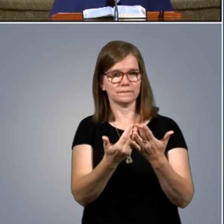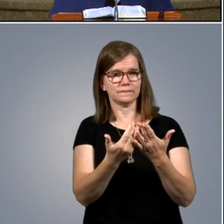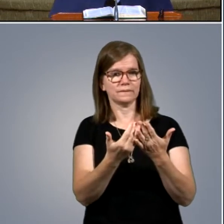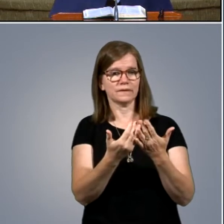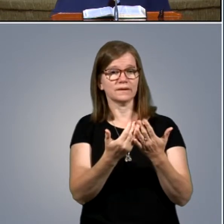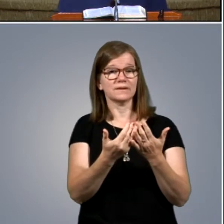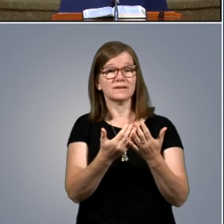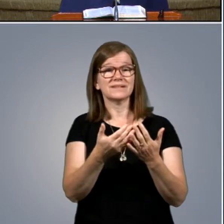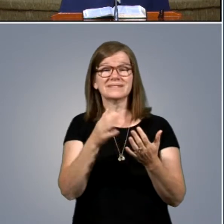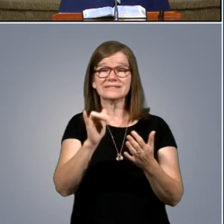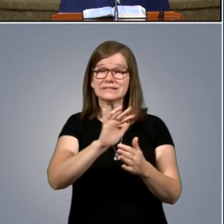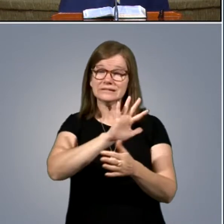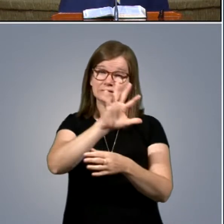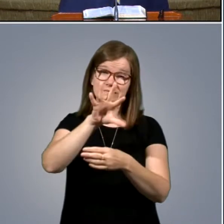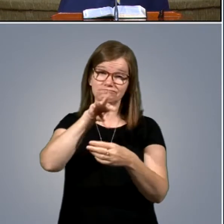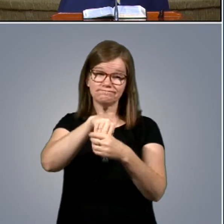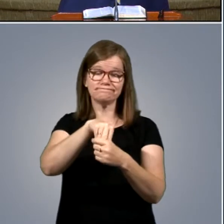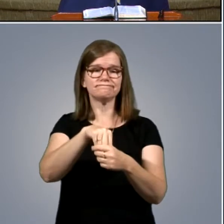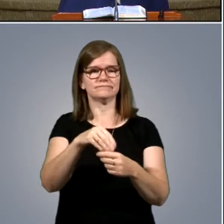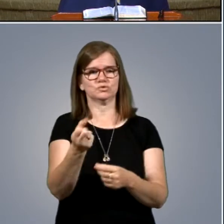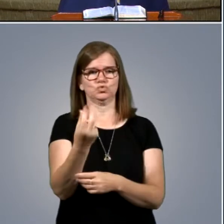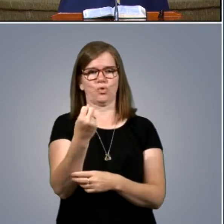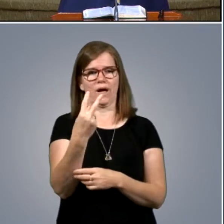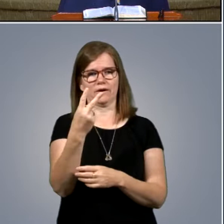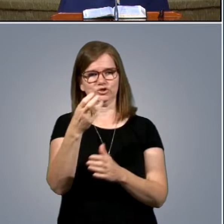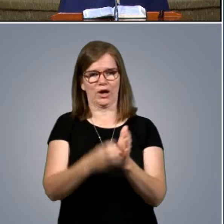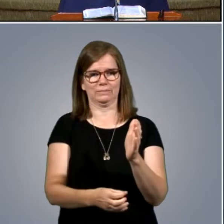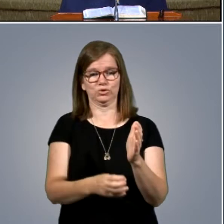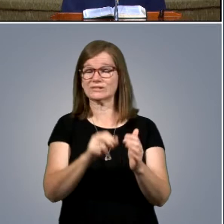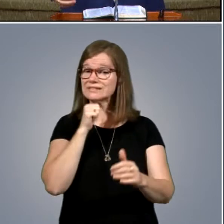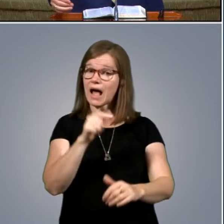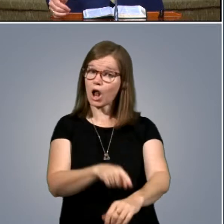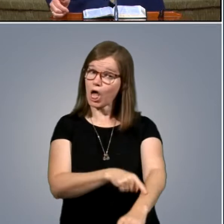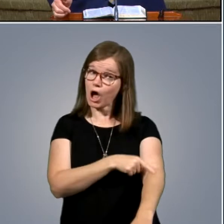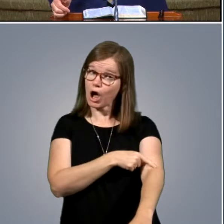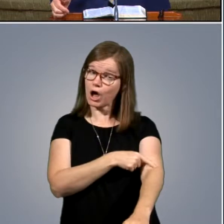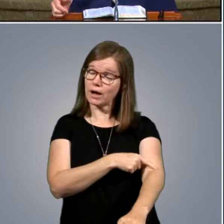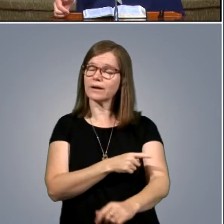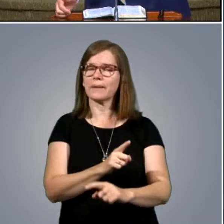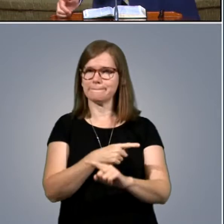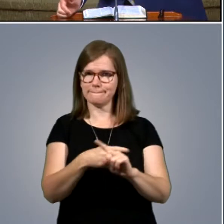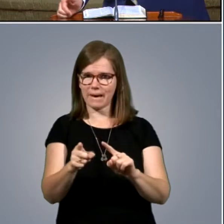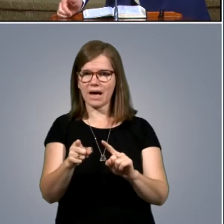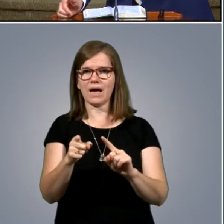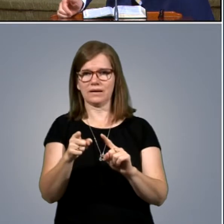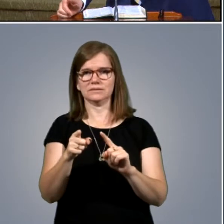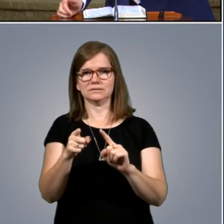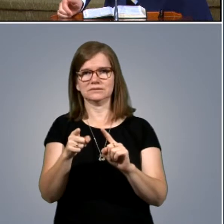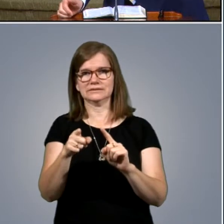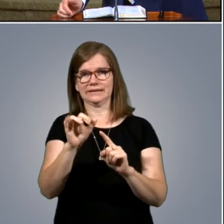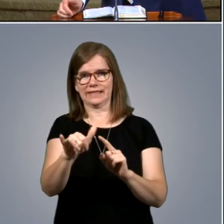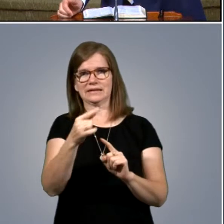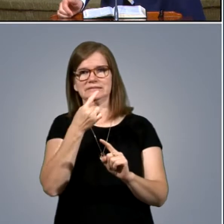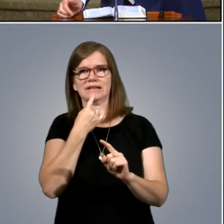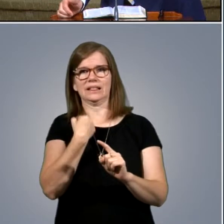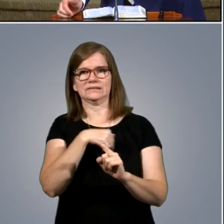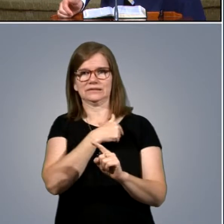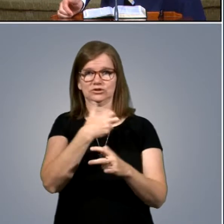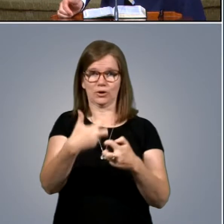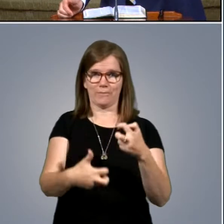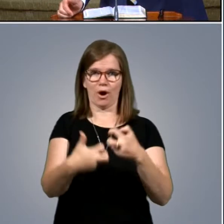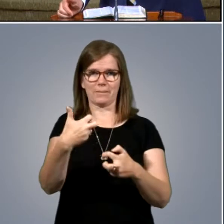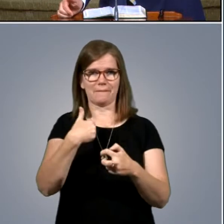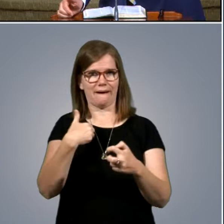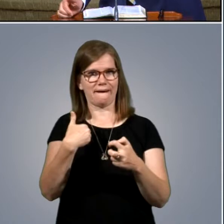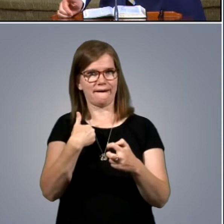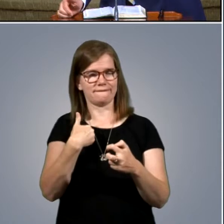entirety is 12 chapters. It's not very long. But it tells us the problem that I have.